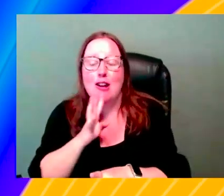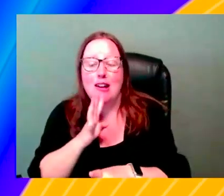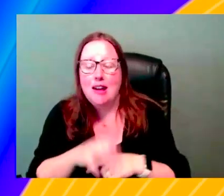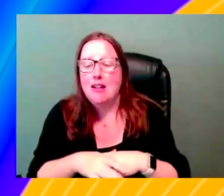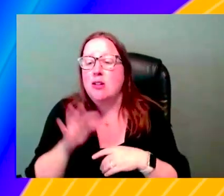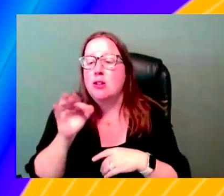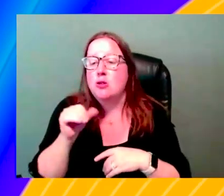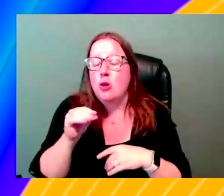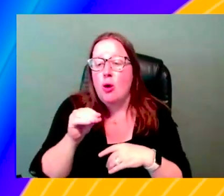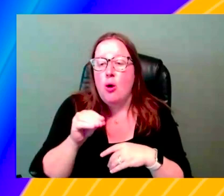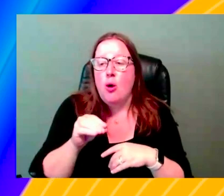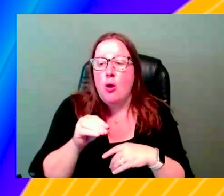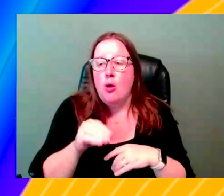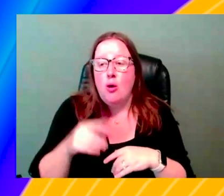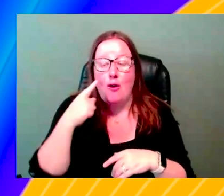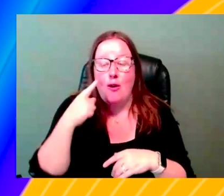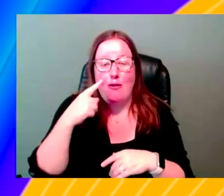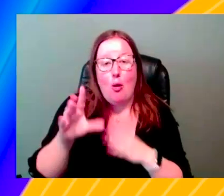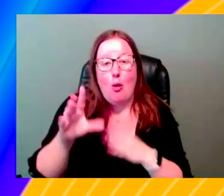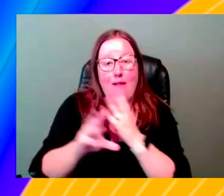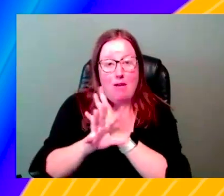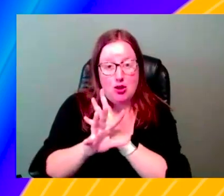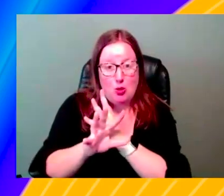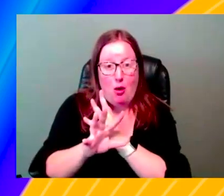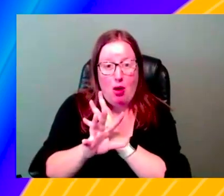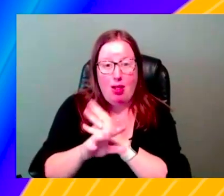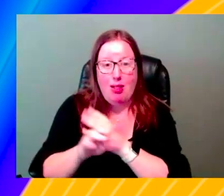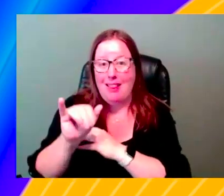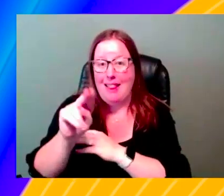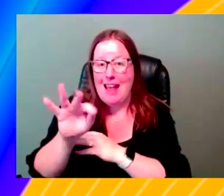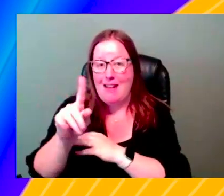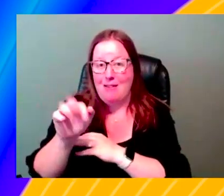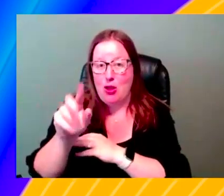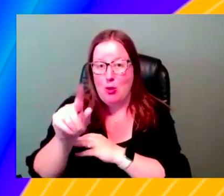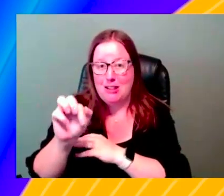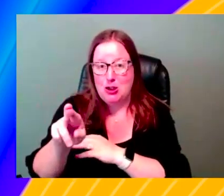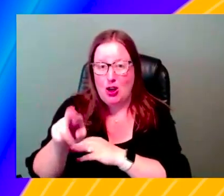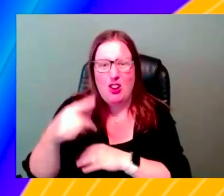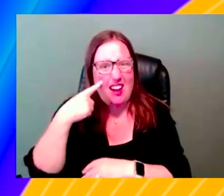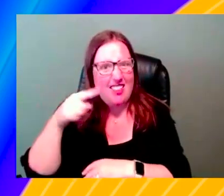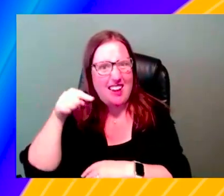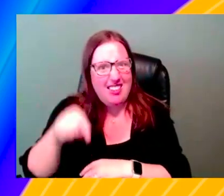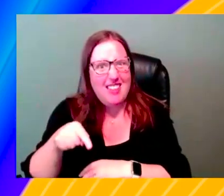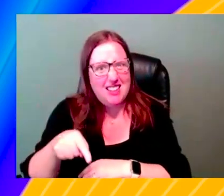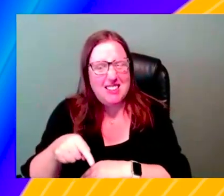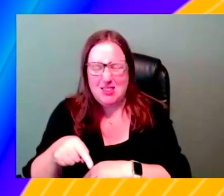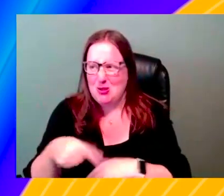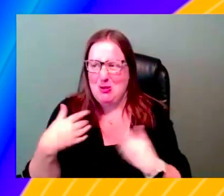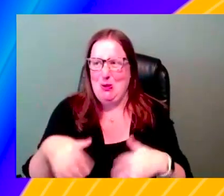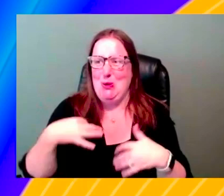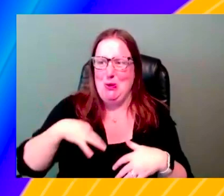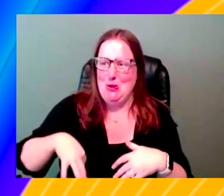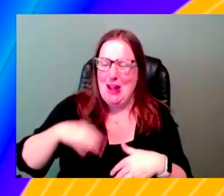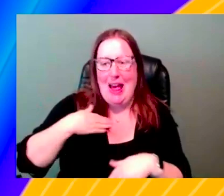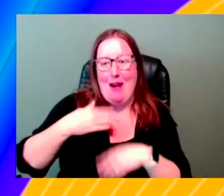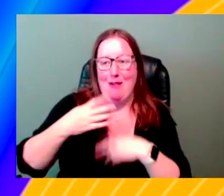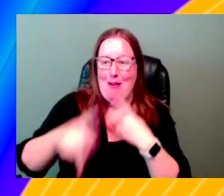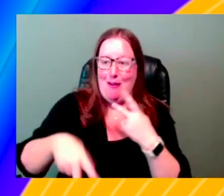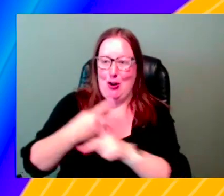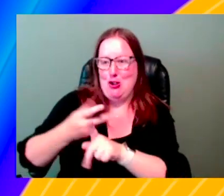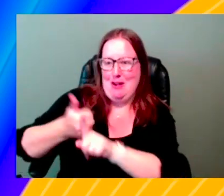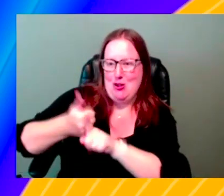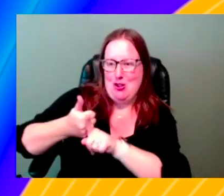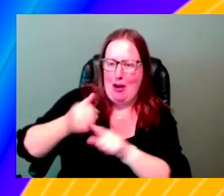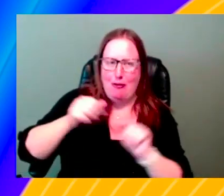in the age of the virtual influencer, this could be pretty big, even on a personal level. Yes. To have a version of yourself that can represent you on